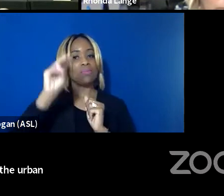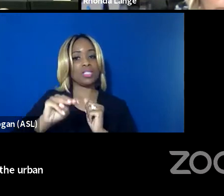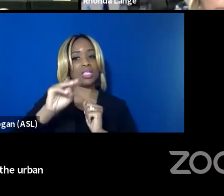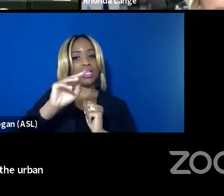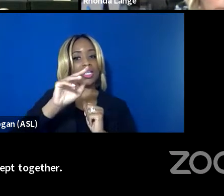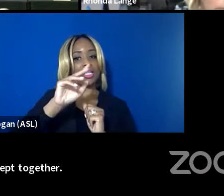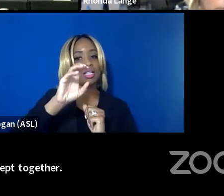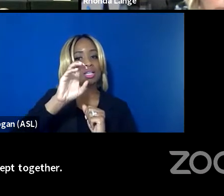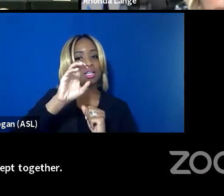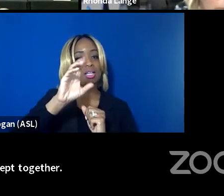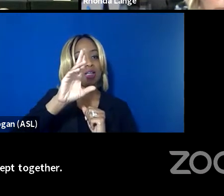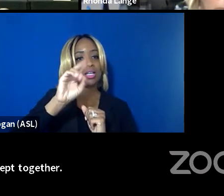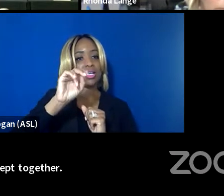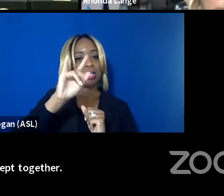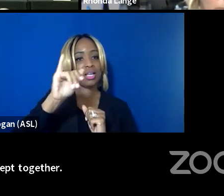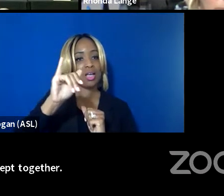and